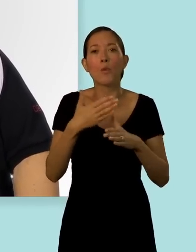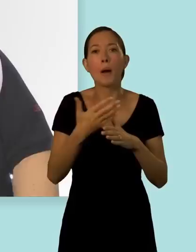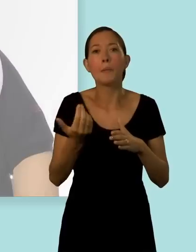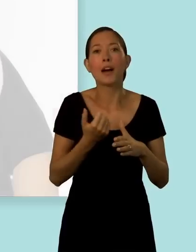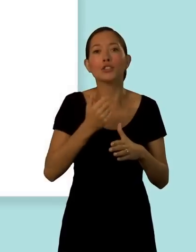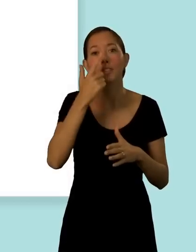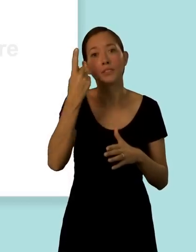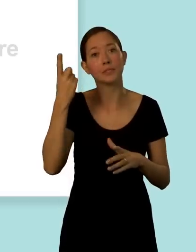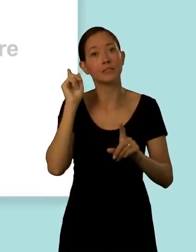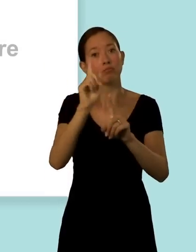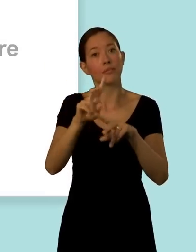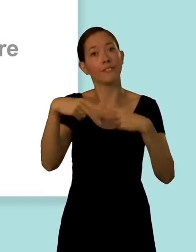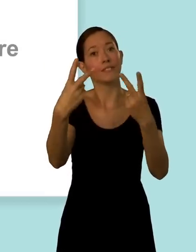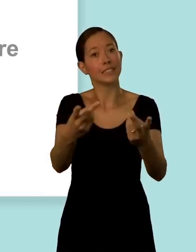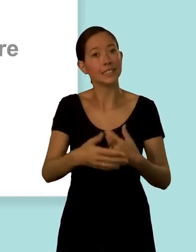you at home.